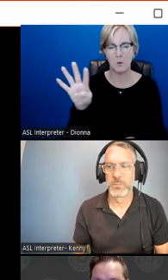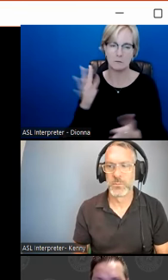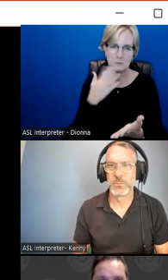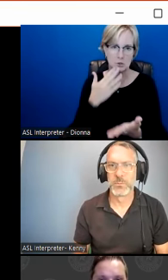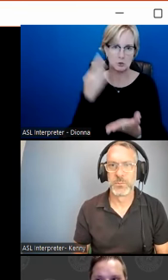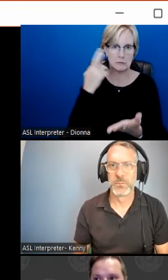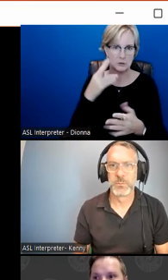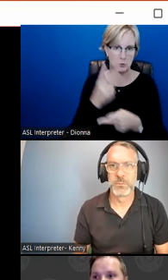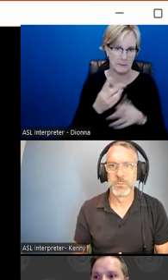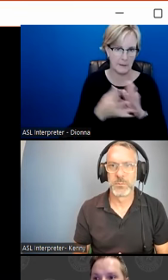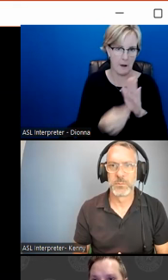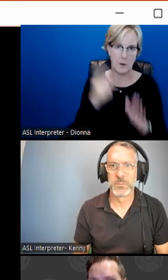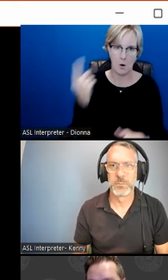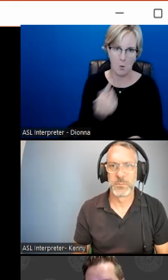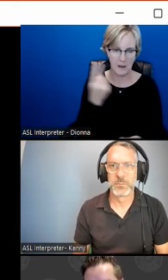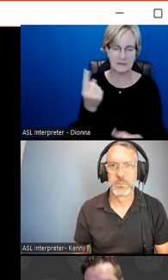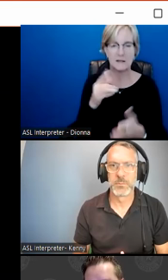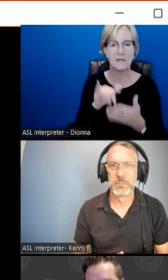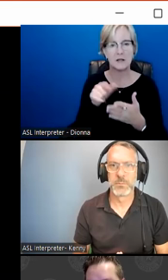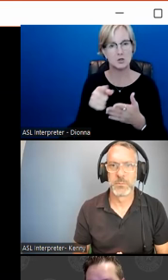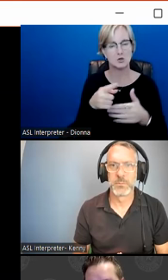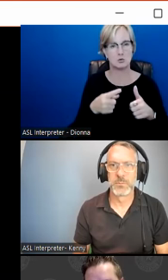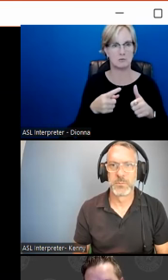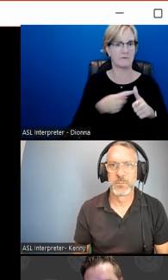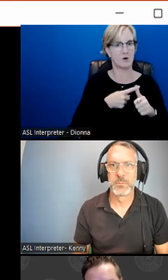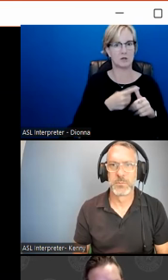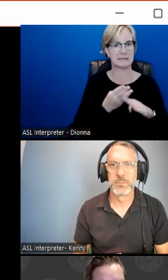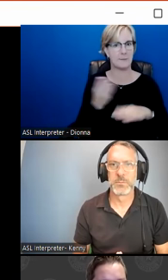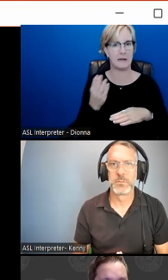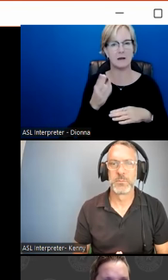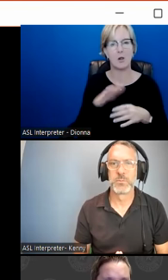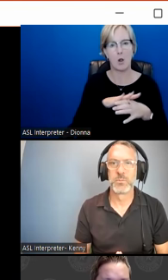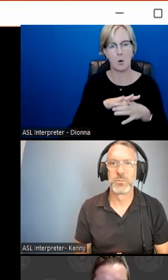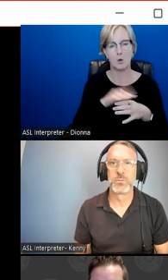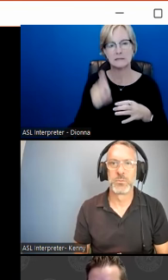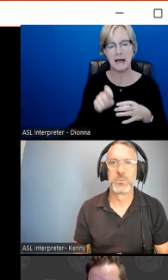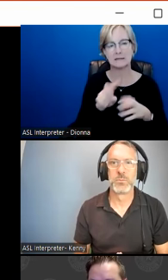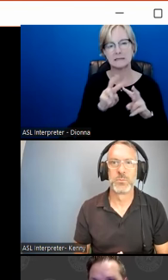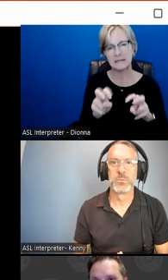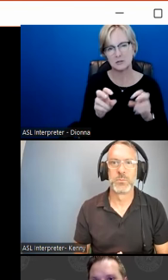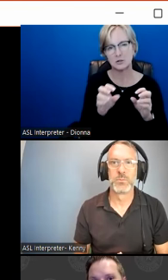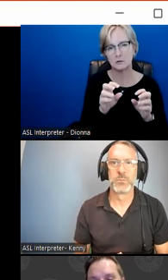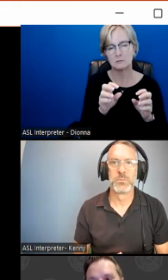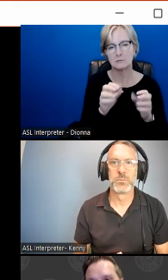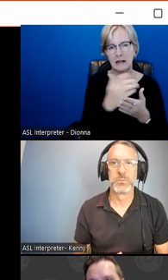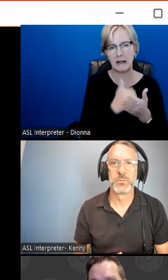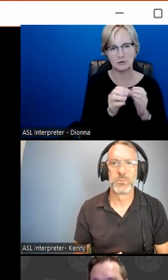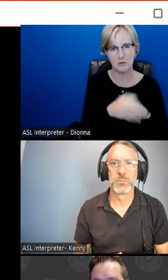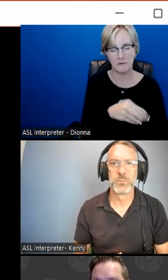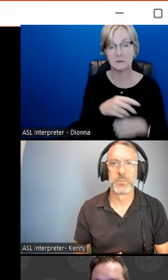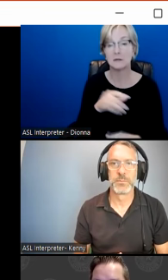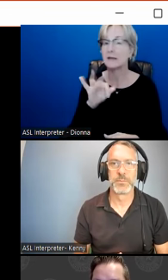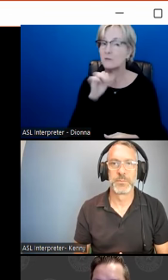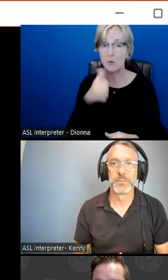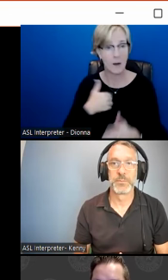keep a copy of it always, that you originally submitted to your local county tax assessor collector's office. If you don't have a copy